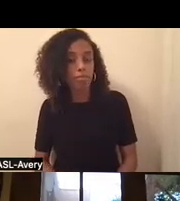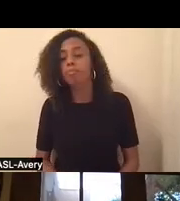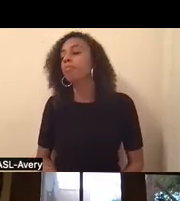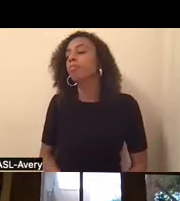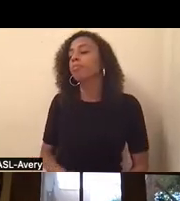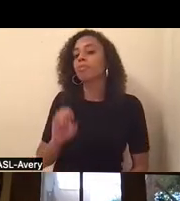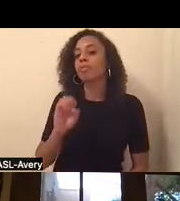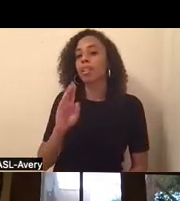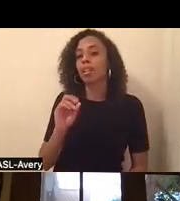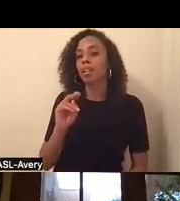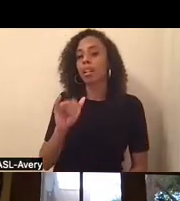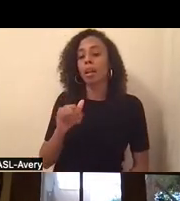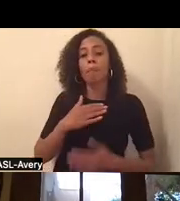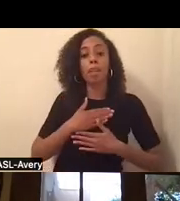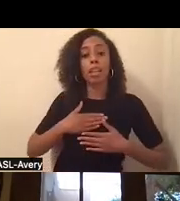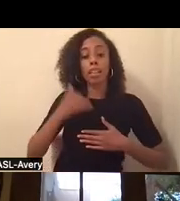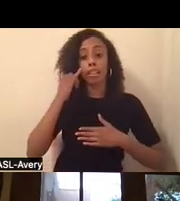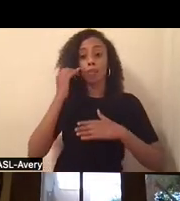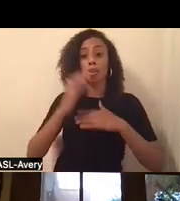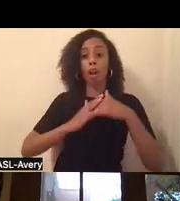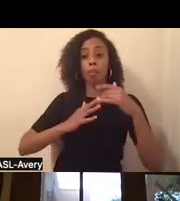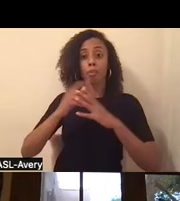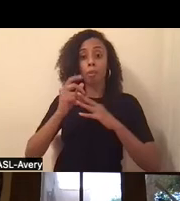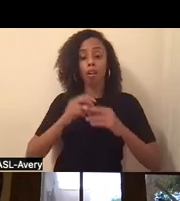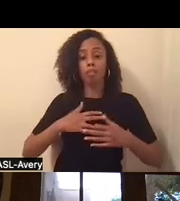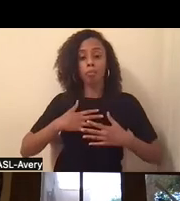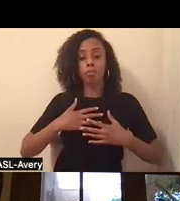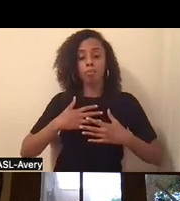Please take a deep breath if you're comfortable with that.